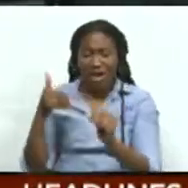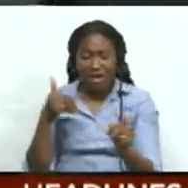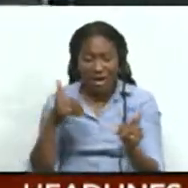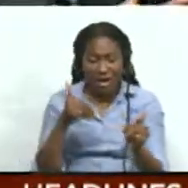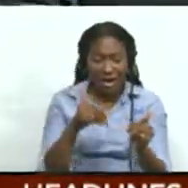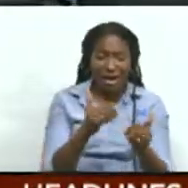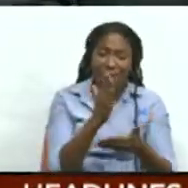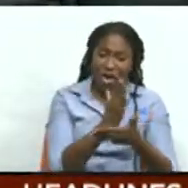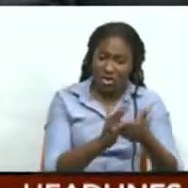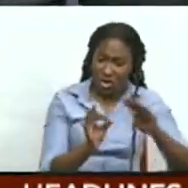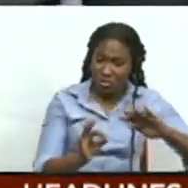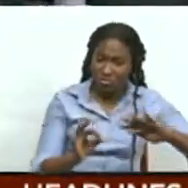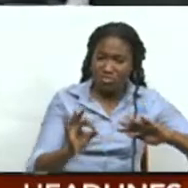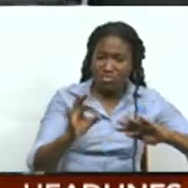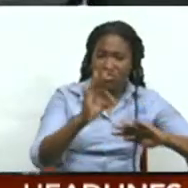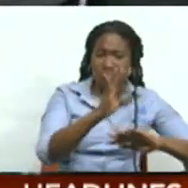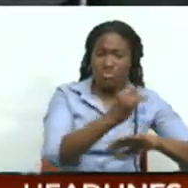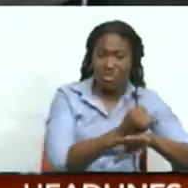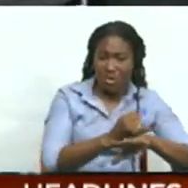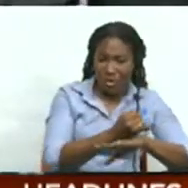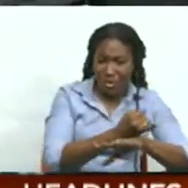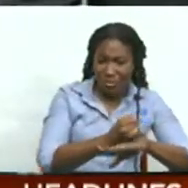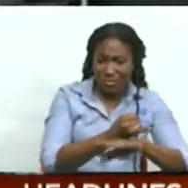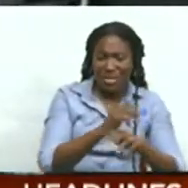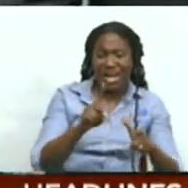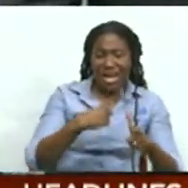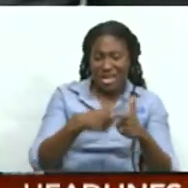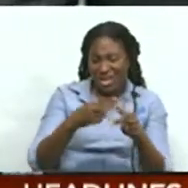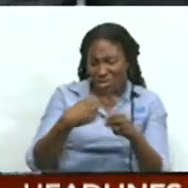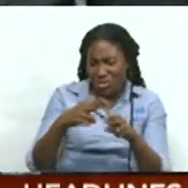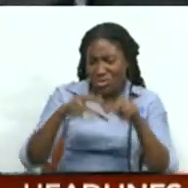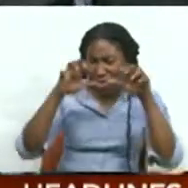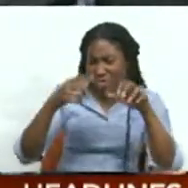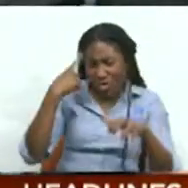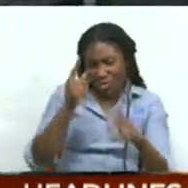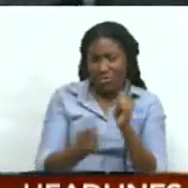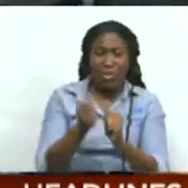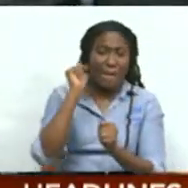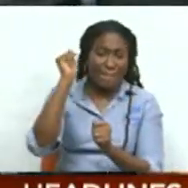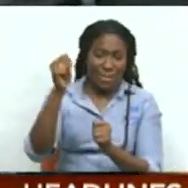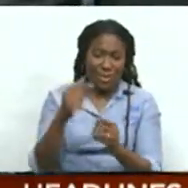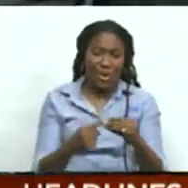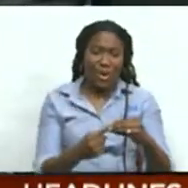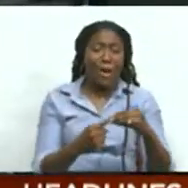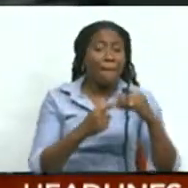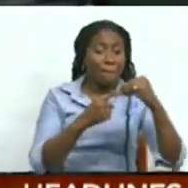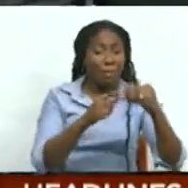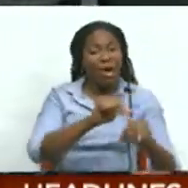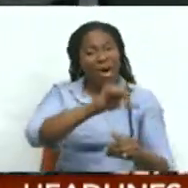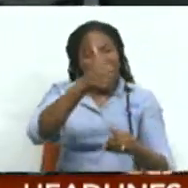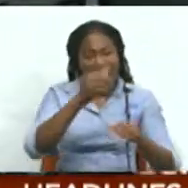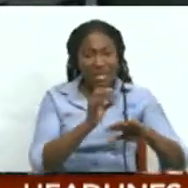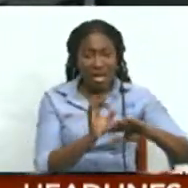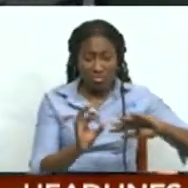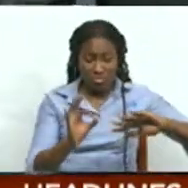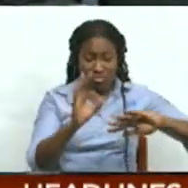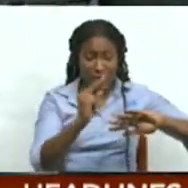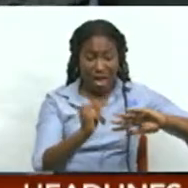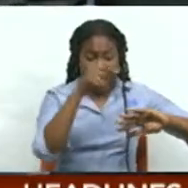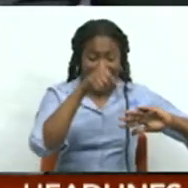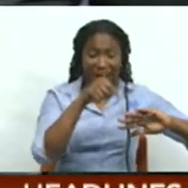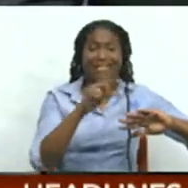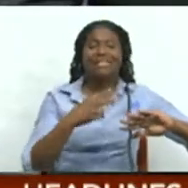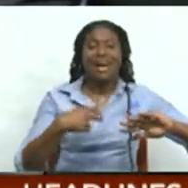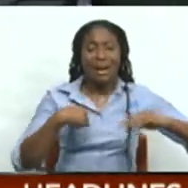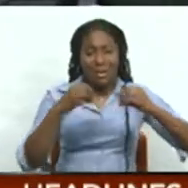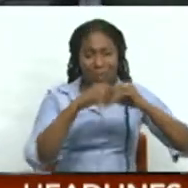And we tend to see those brief passing showers for us in Trinidad and Tobago. Mainly the Leewards get a bit more rainfall compared to us from this particular